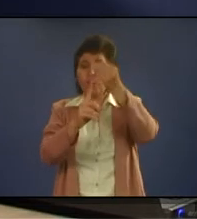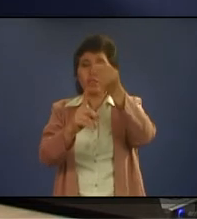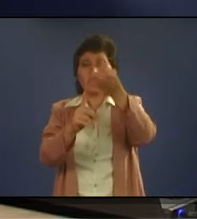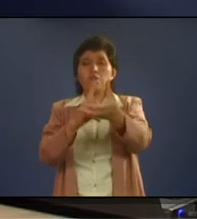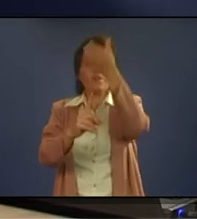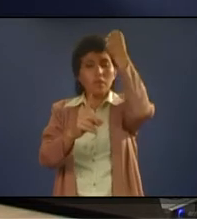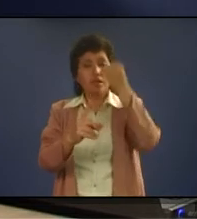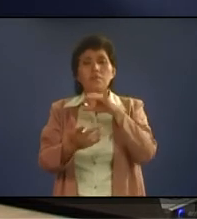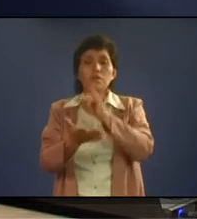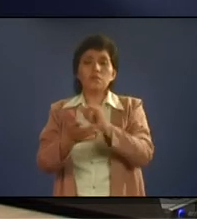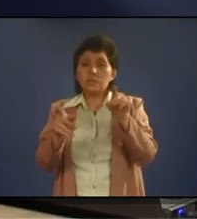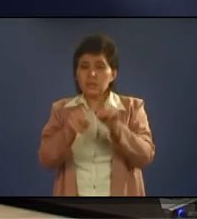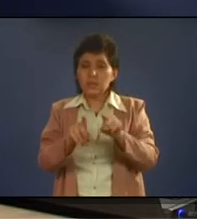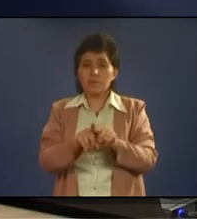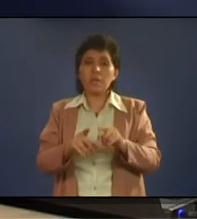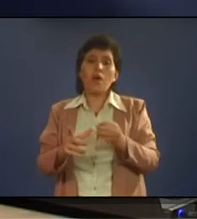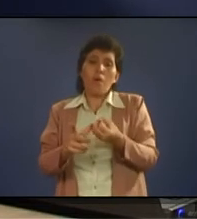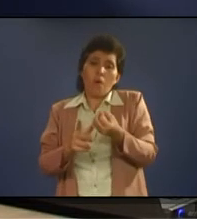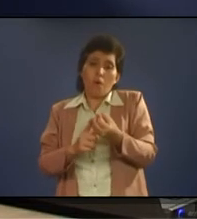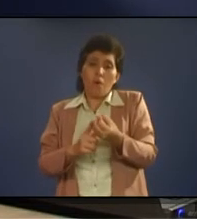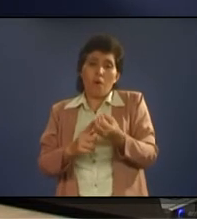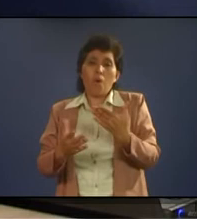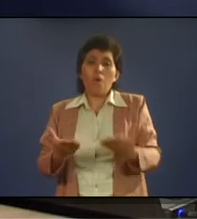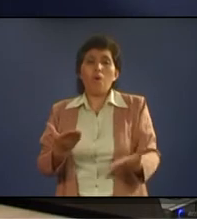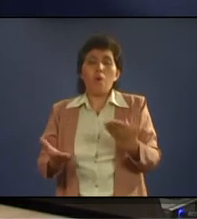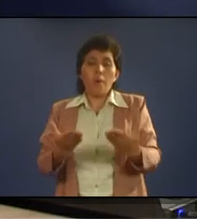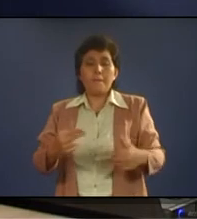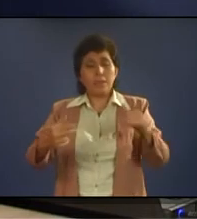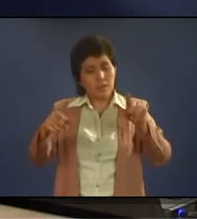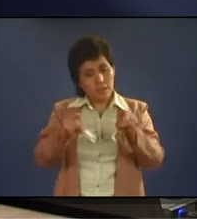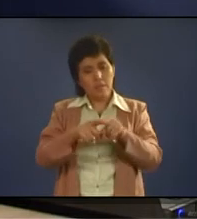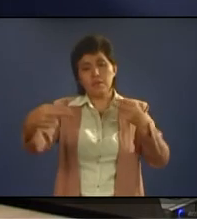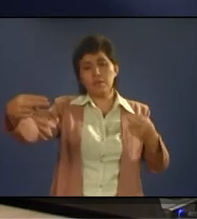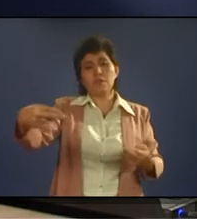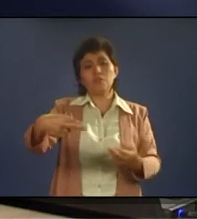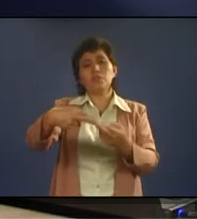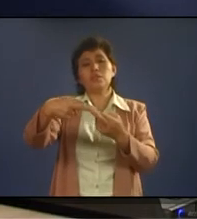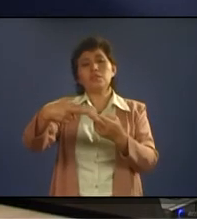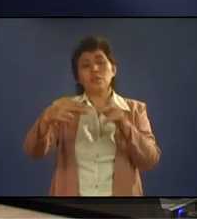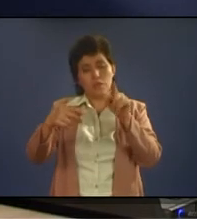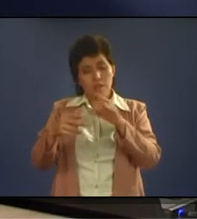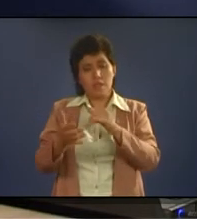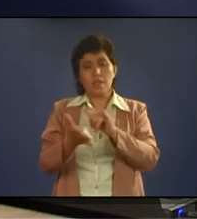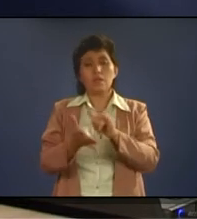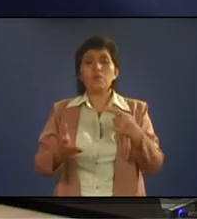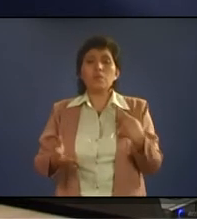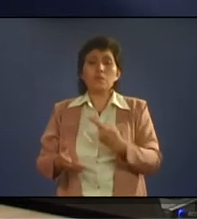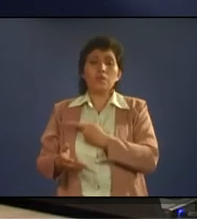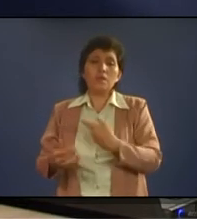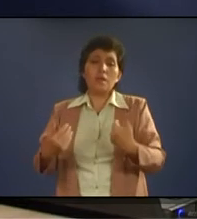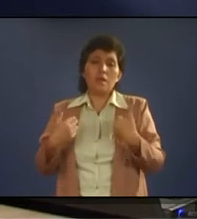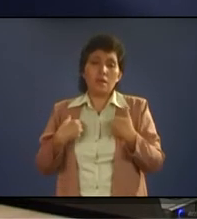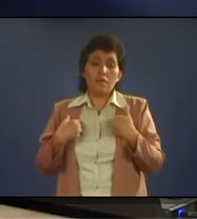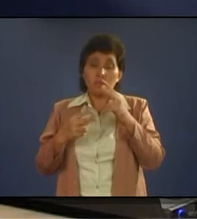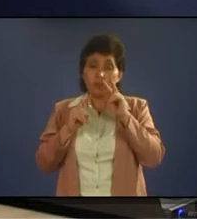just to improve or just to maintain the relationship, the friendship that we have. And because without seeing